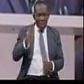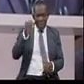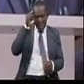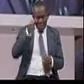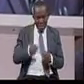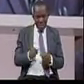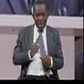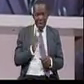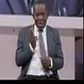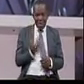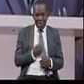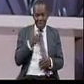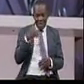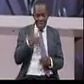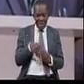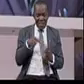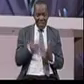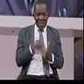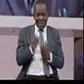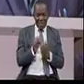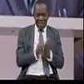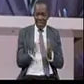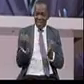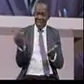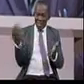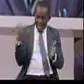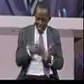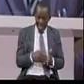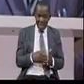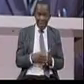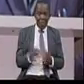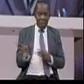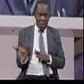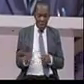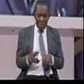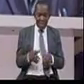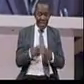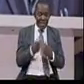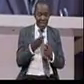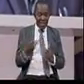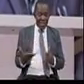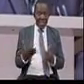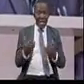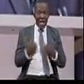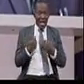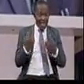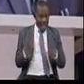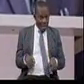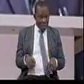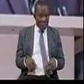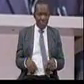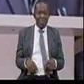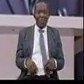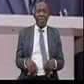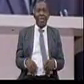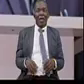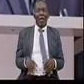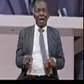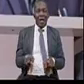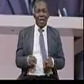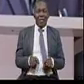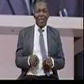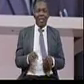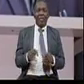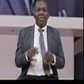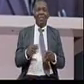Already great things has happened. As the county chairman has said, denominational barrier